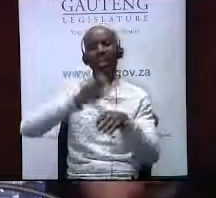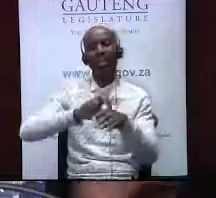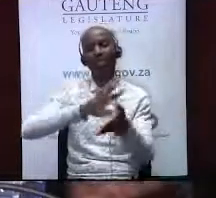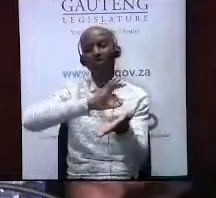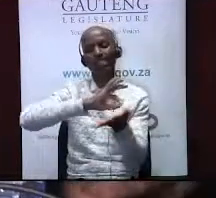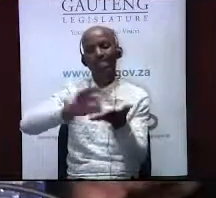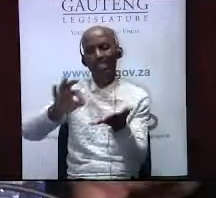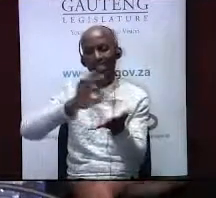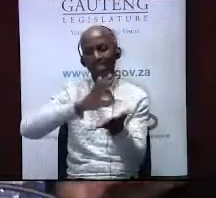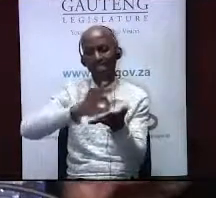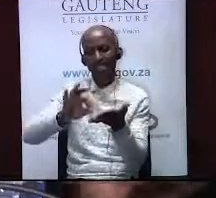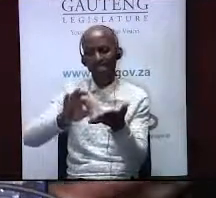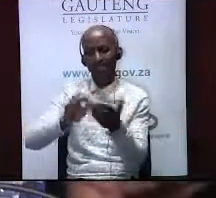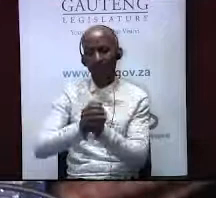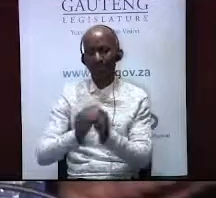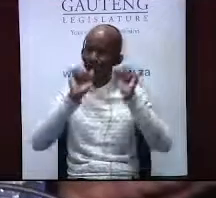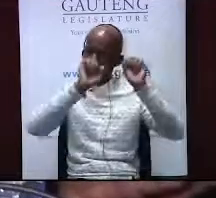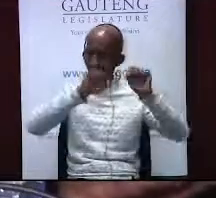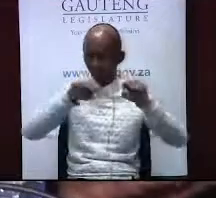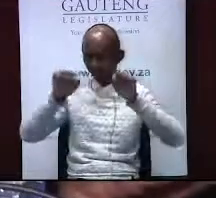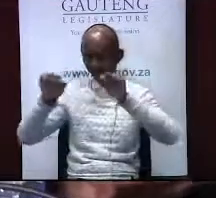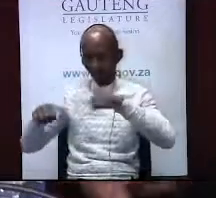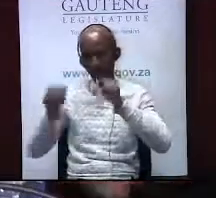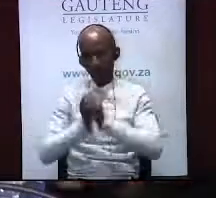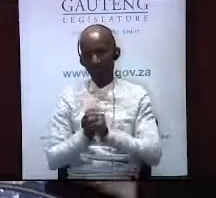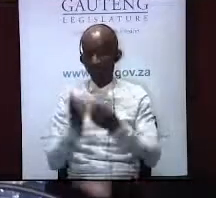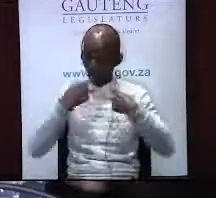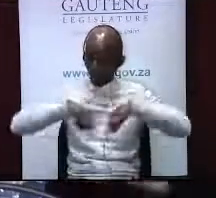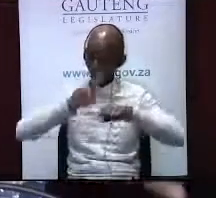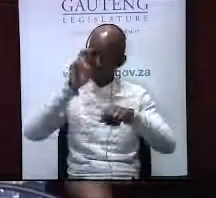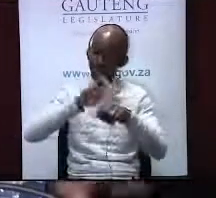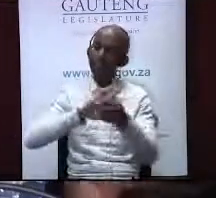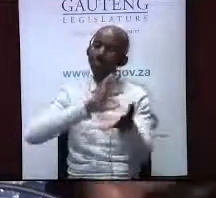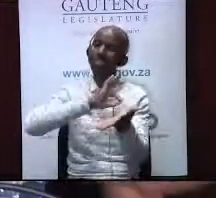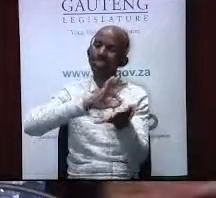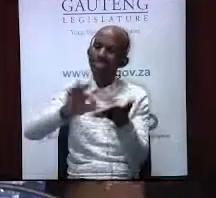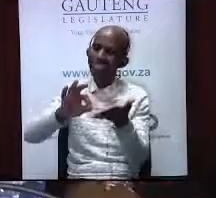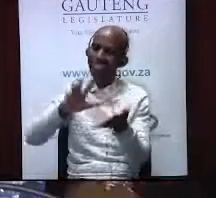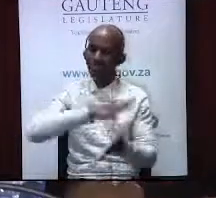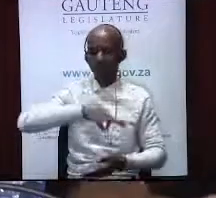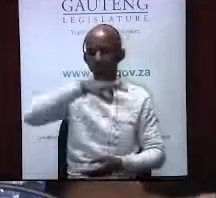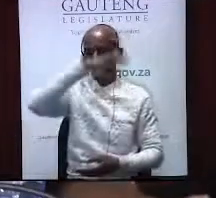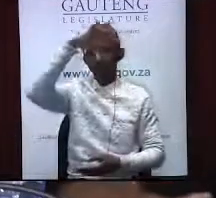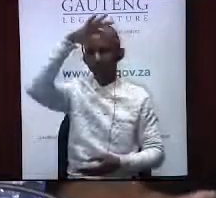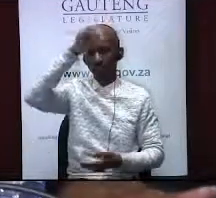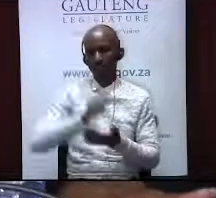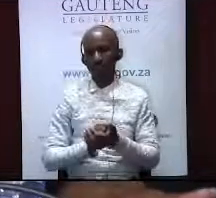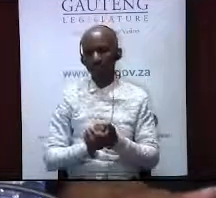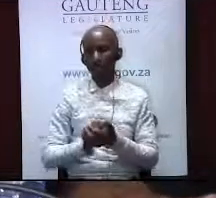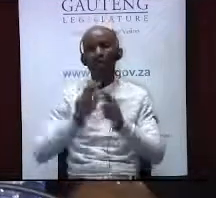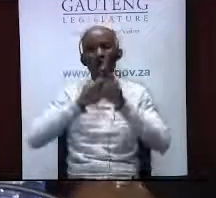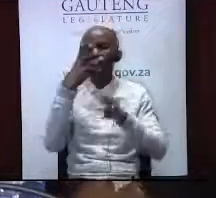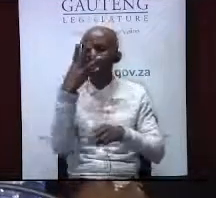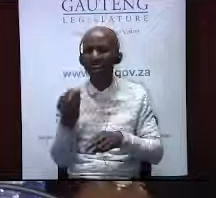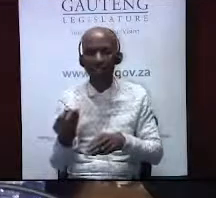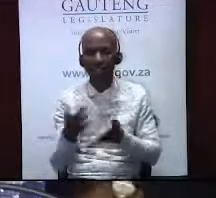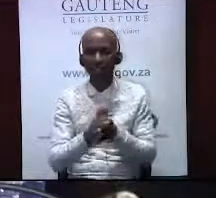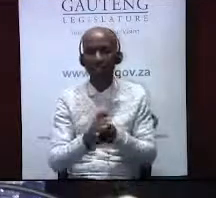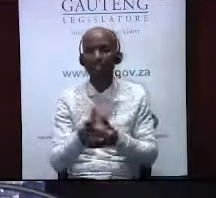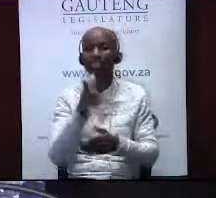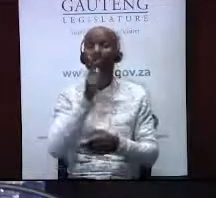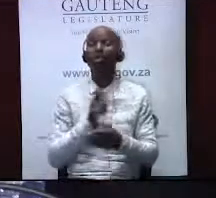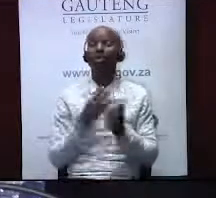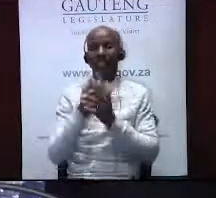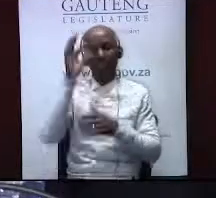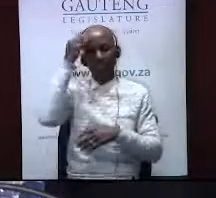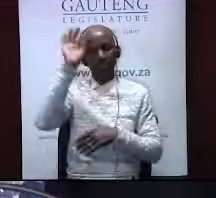it. Hallelujah. We need to cleanse it spiritually. We do not have to be told by